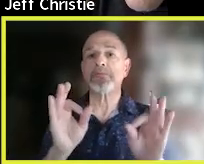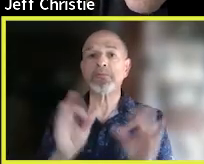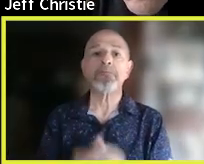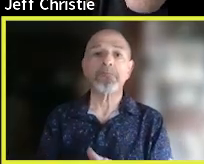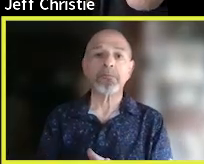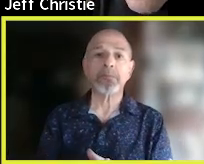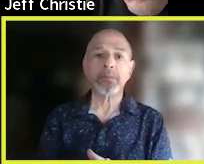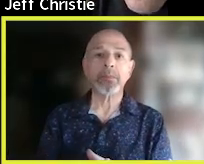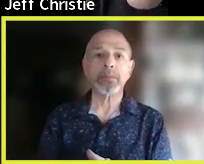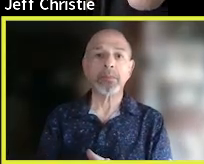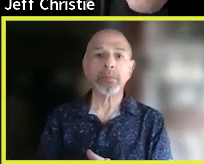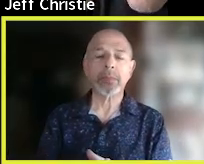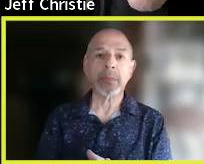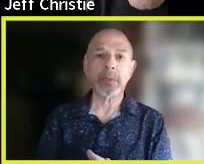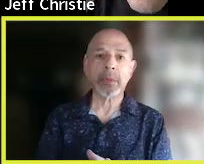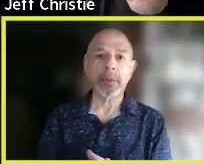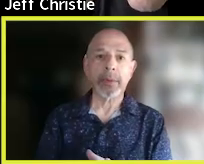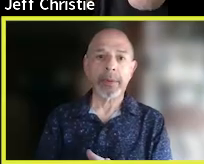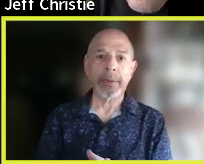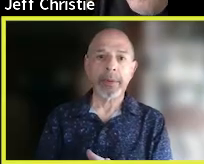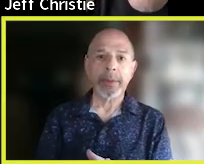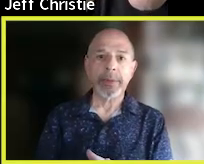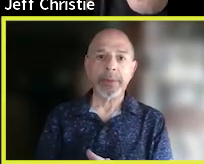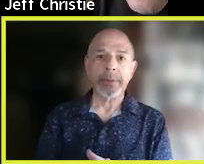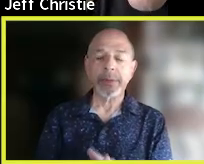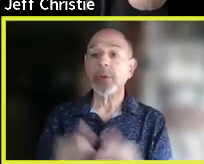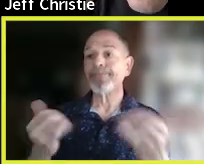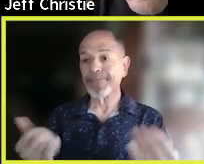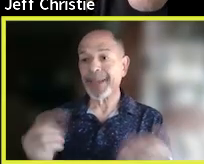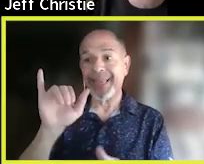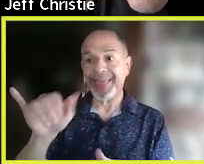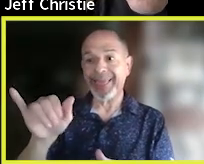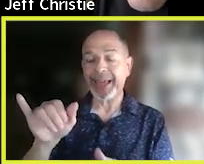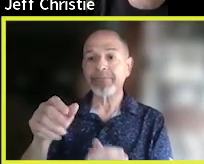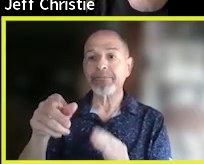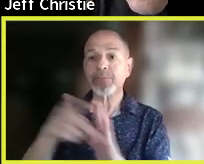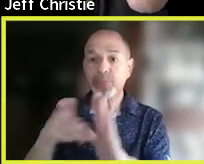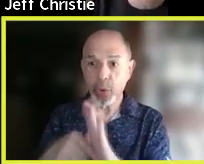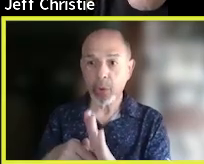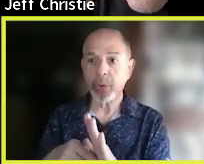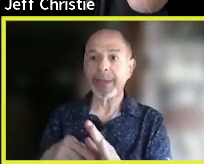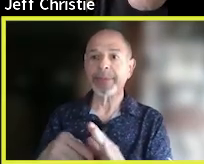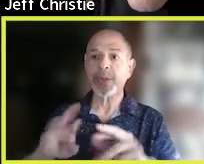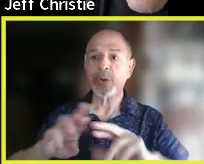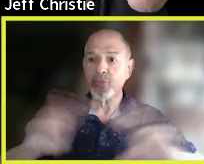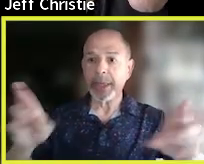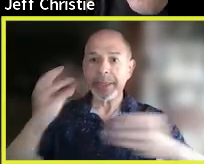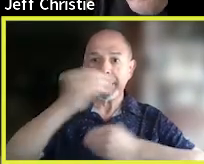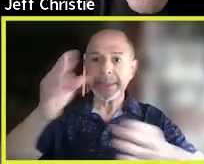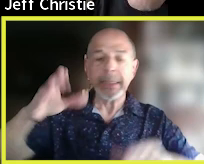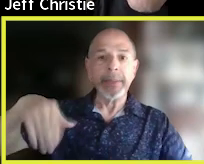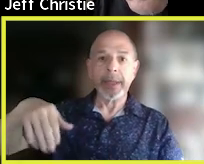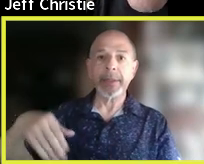ready to do that and didn't want to do a presentation on what we're going to do someday. So I think by the